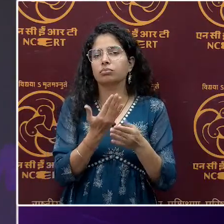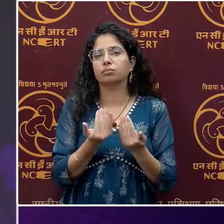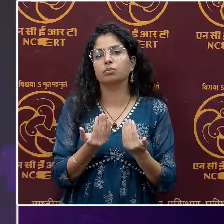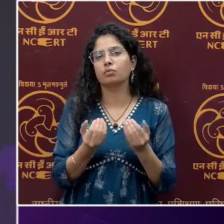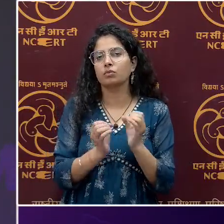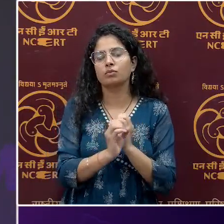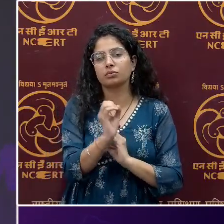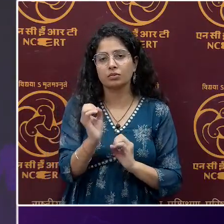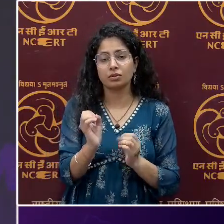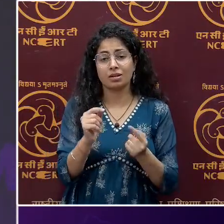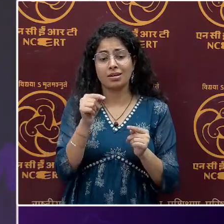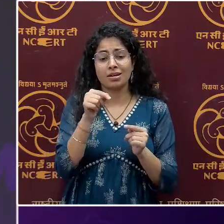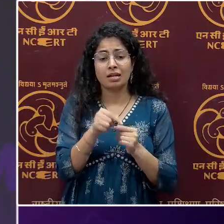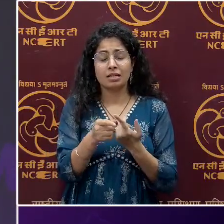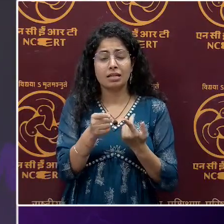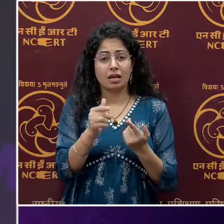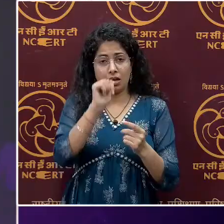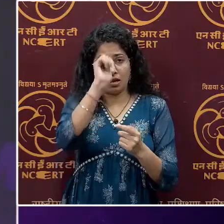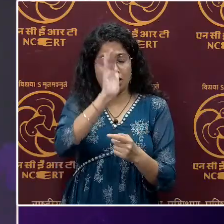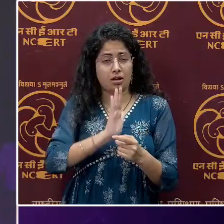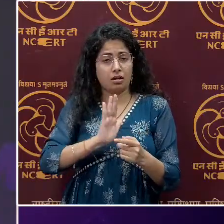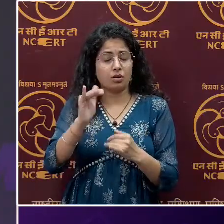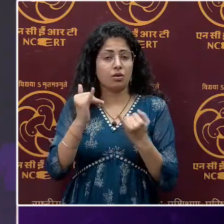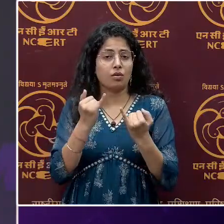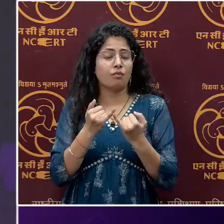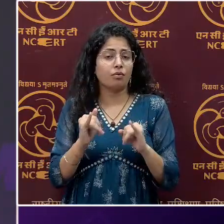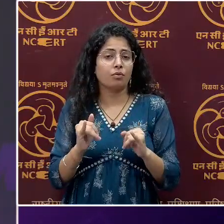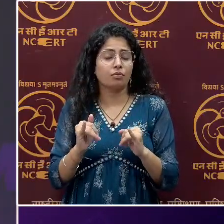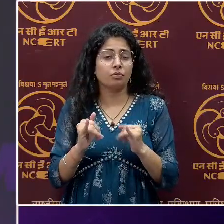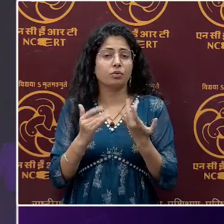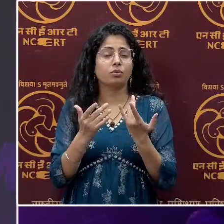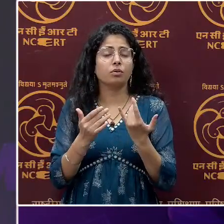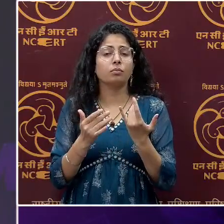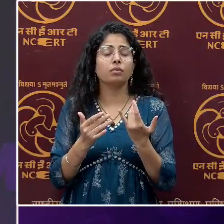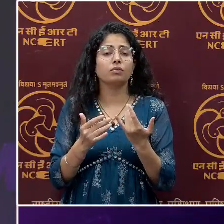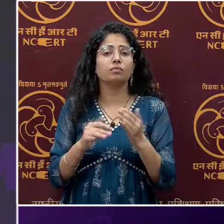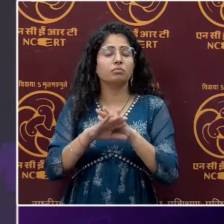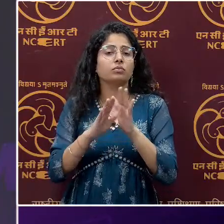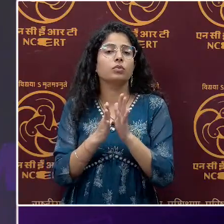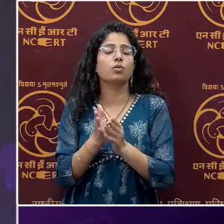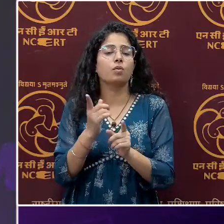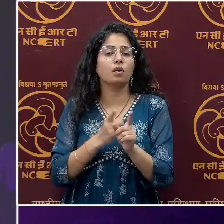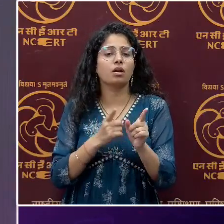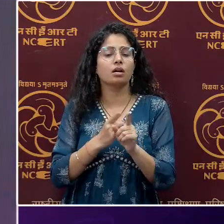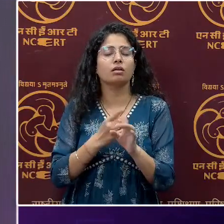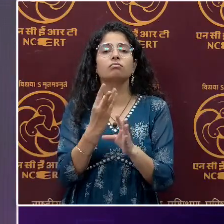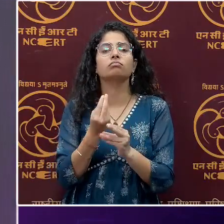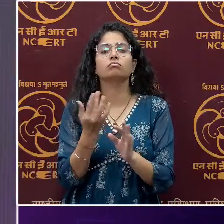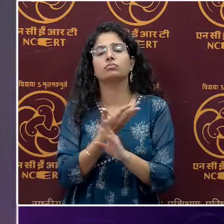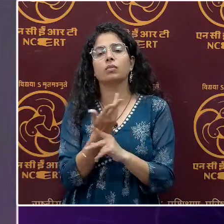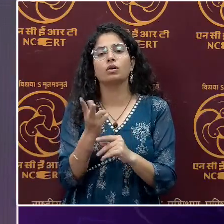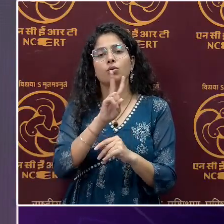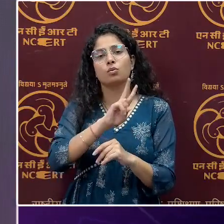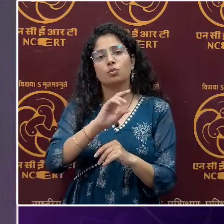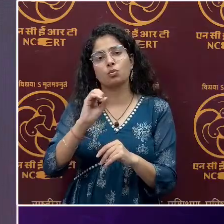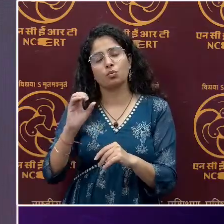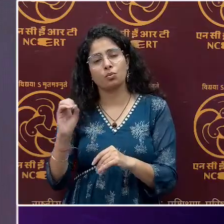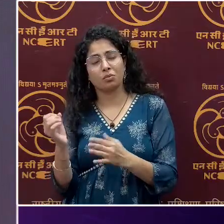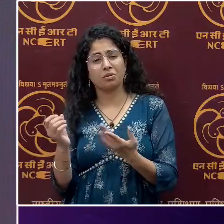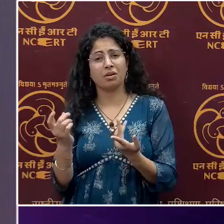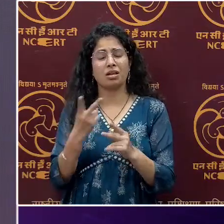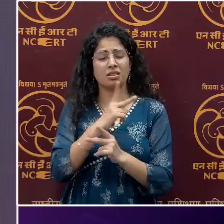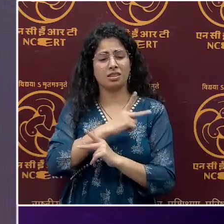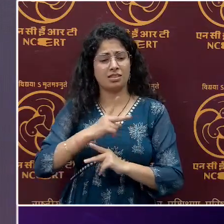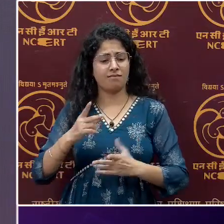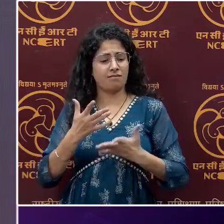like 200 years to us to get independence, and independence from British rule, from oppression, from many things